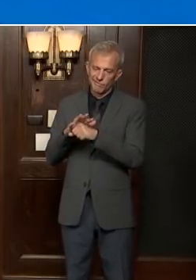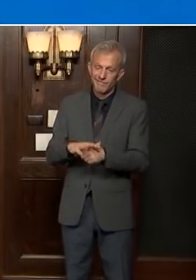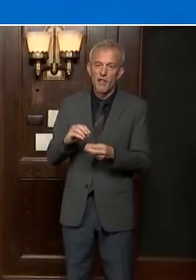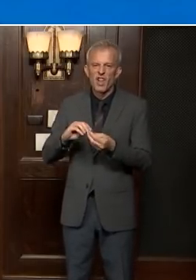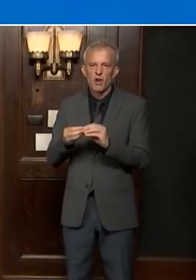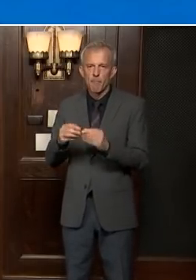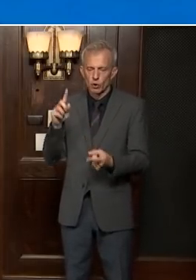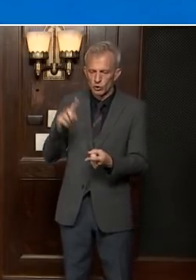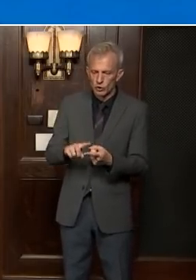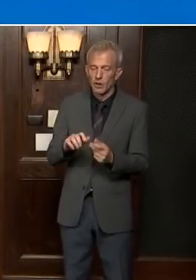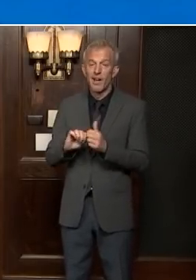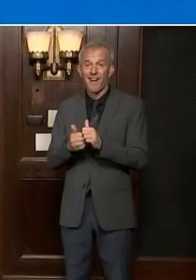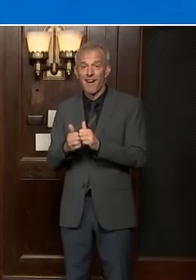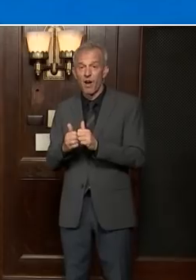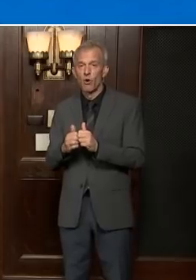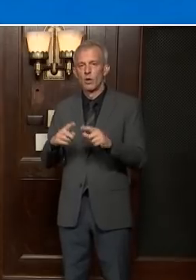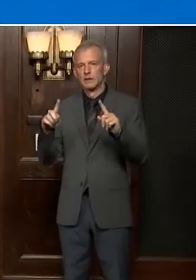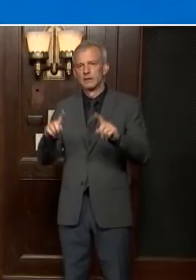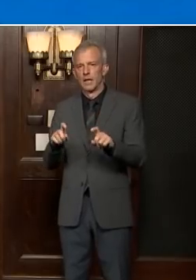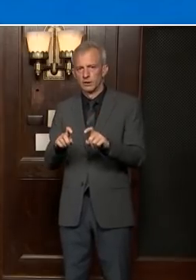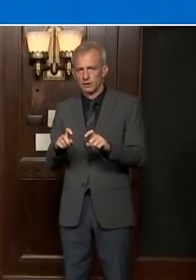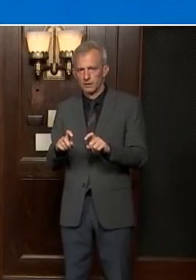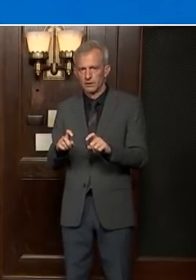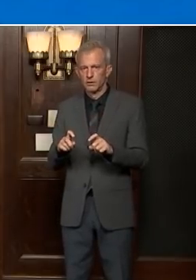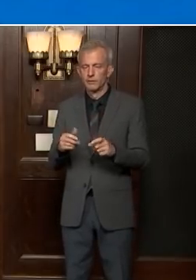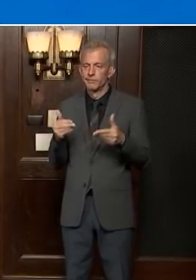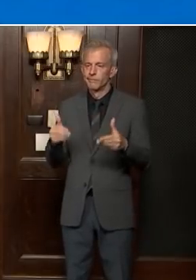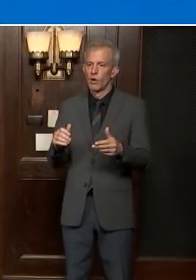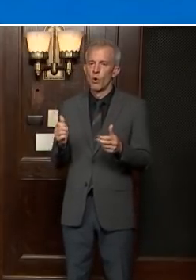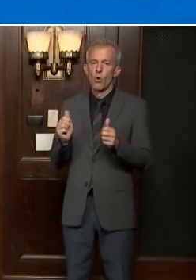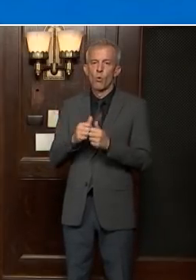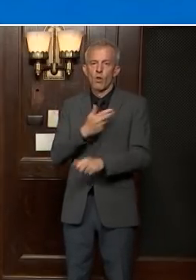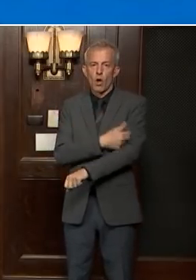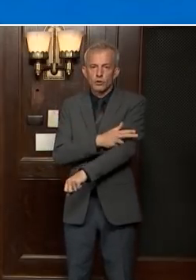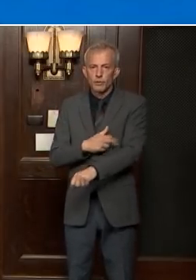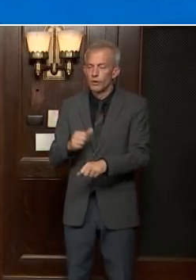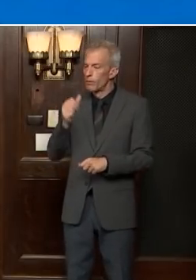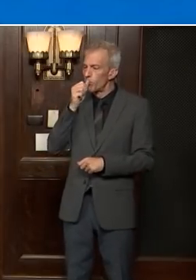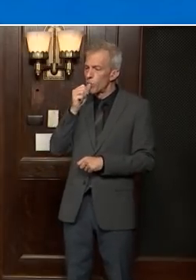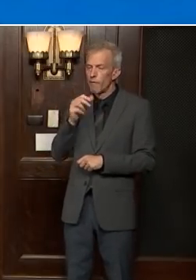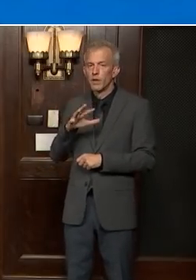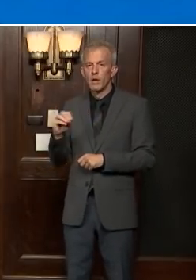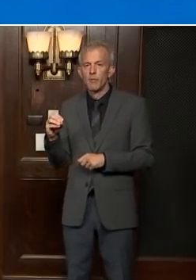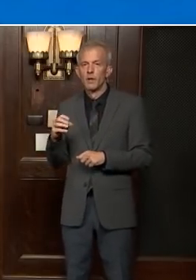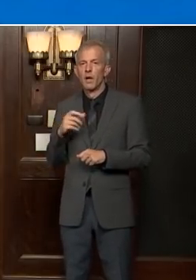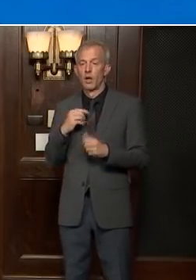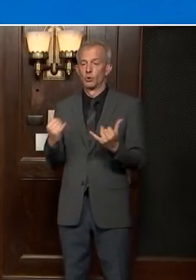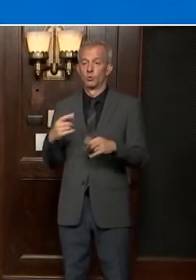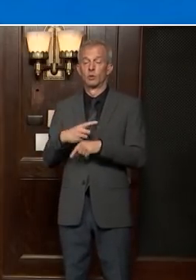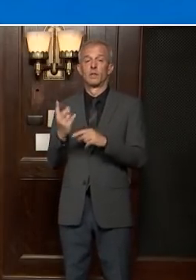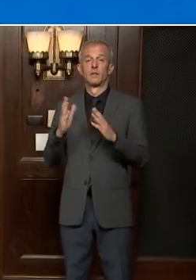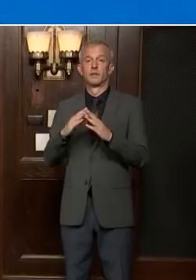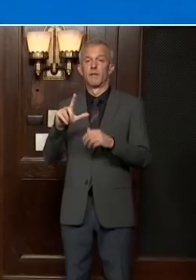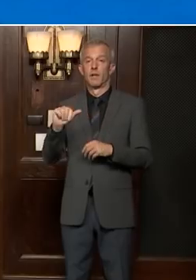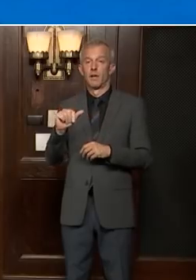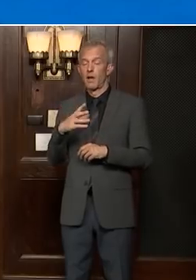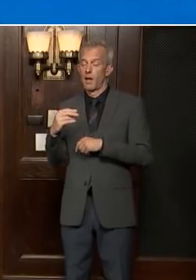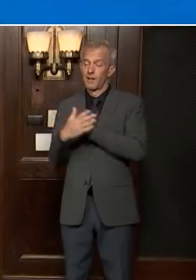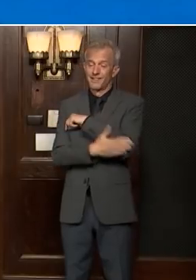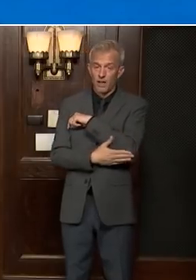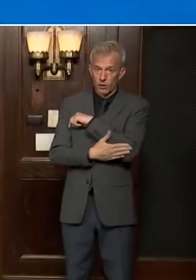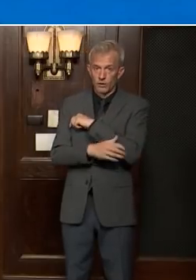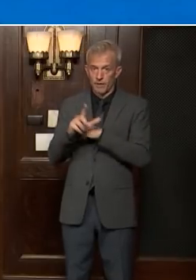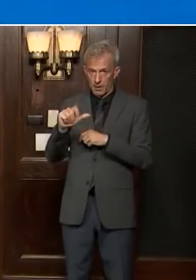do with testing. We have testing going on through hospitals and providers, and today through the City of LA and now County of LA